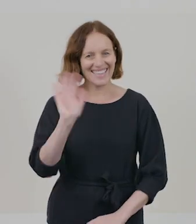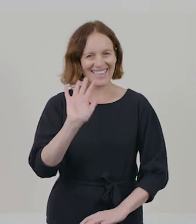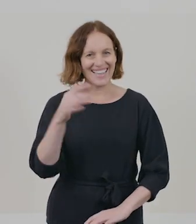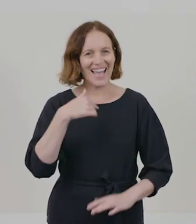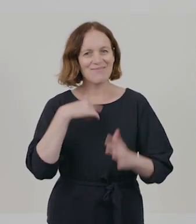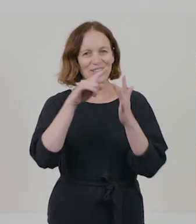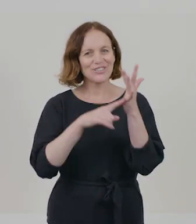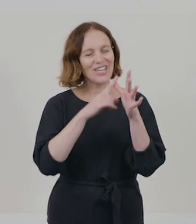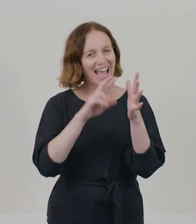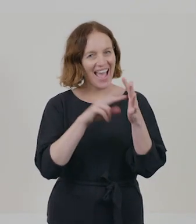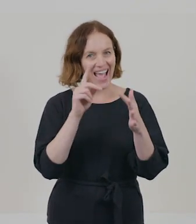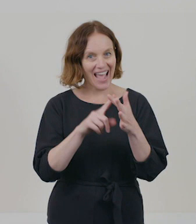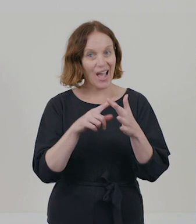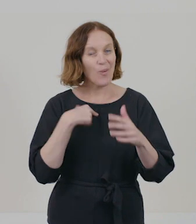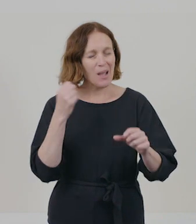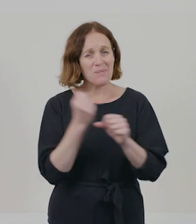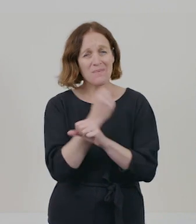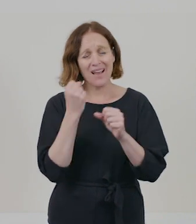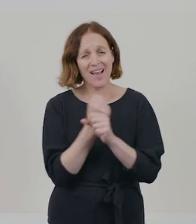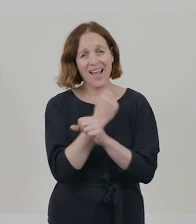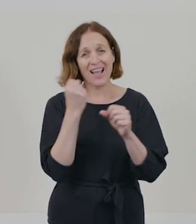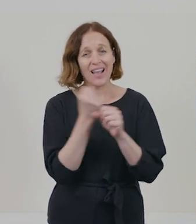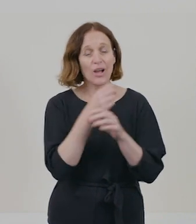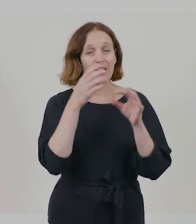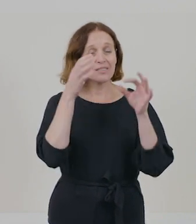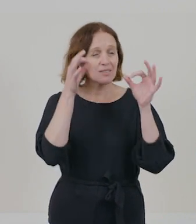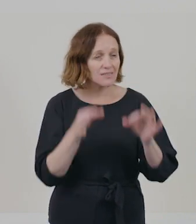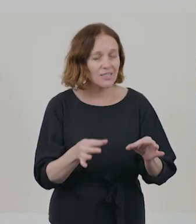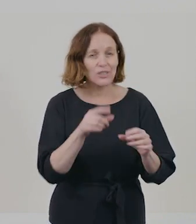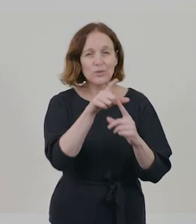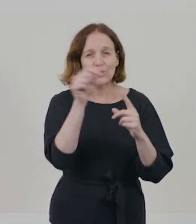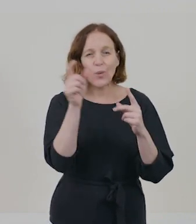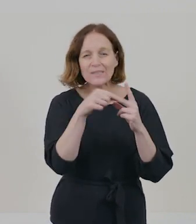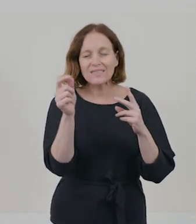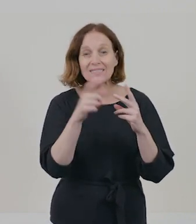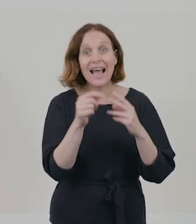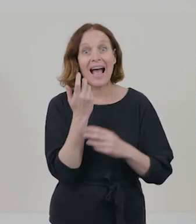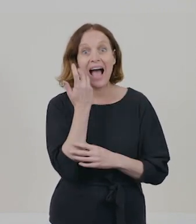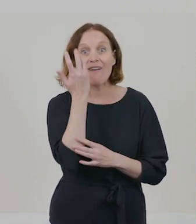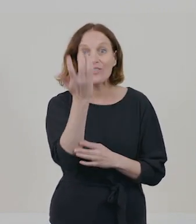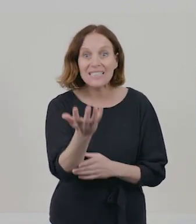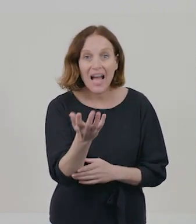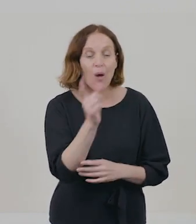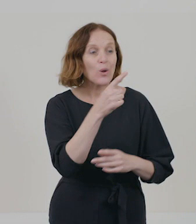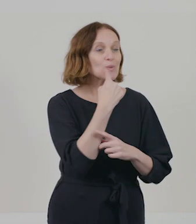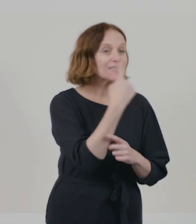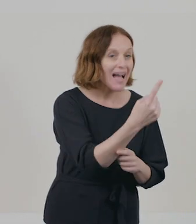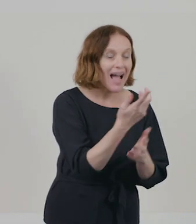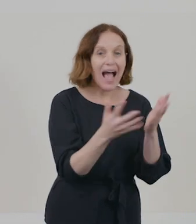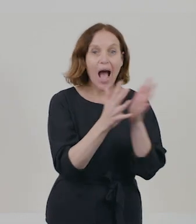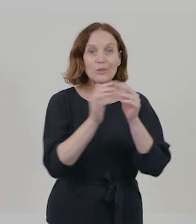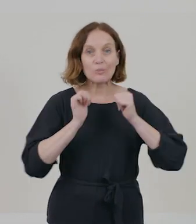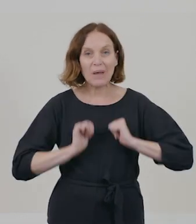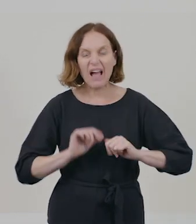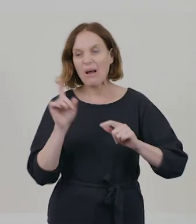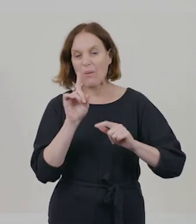Hi, I'm Jane. We make thousands of choices every day, making decisions on what to say, how to behave, and even what